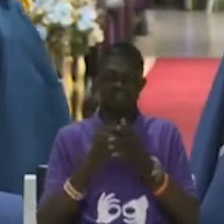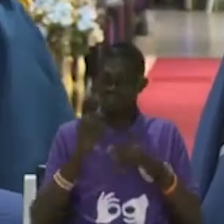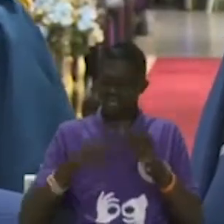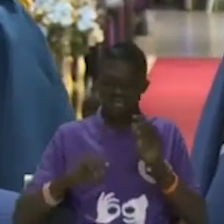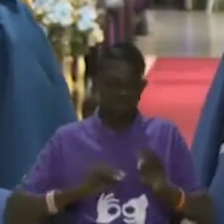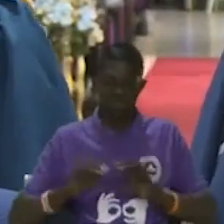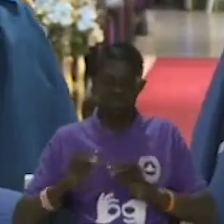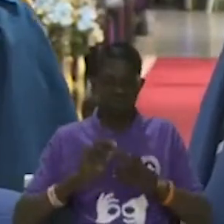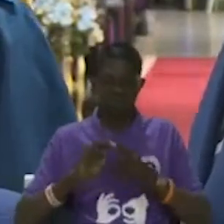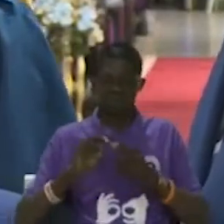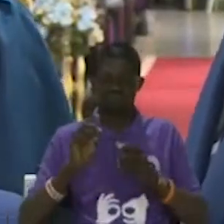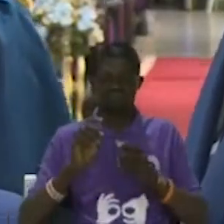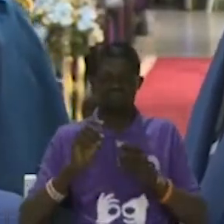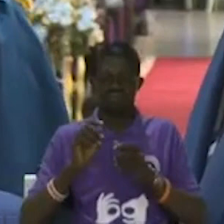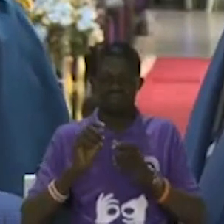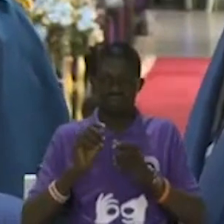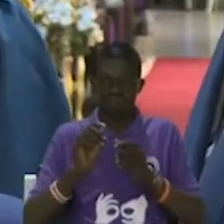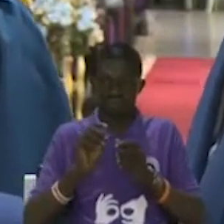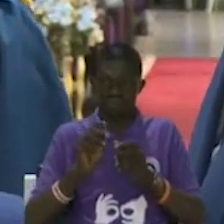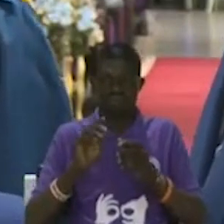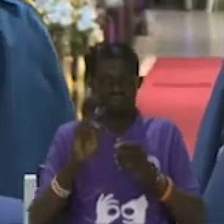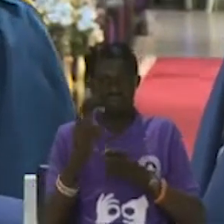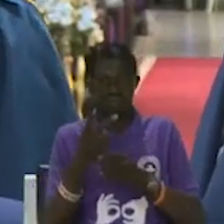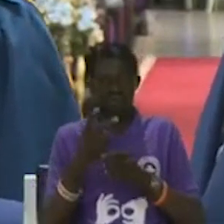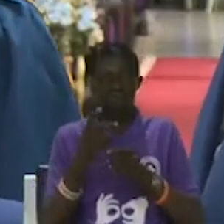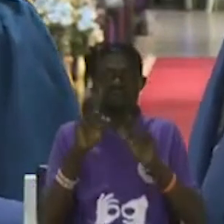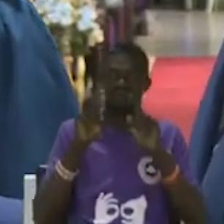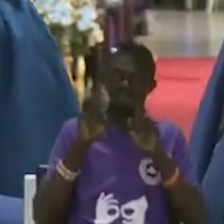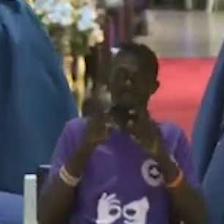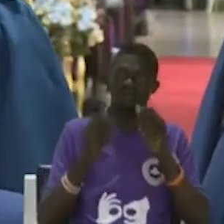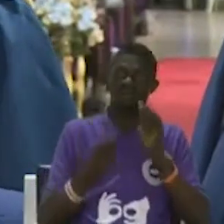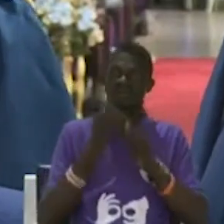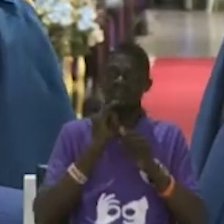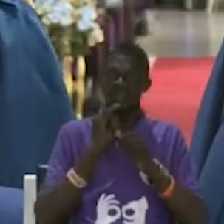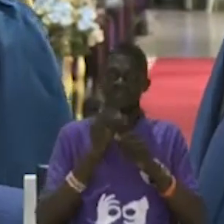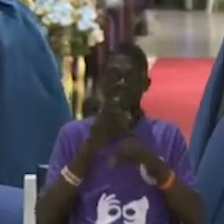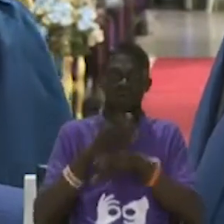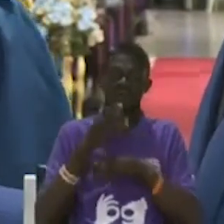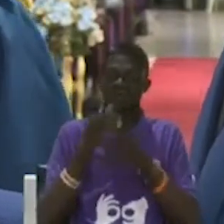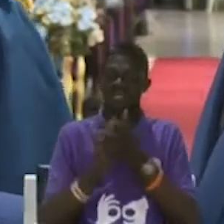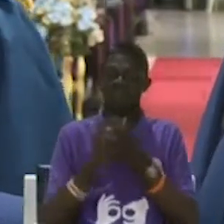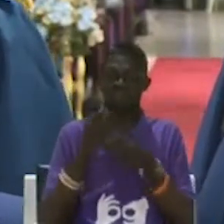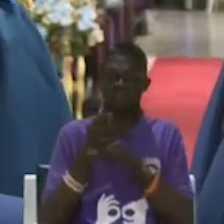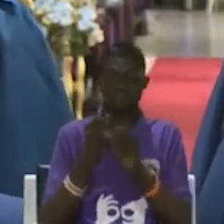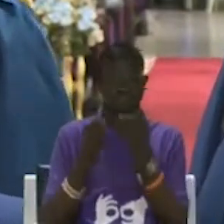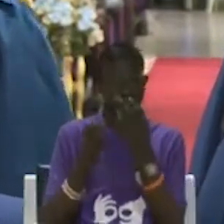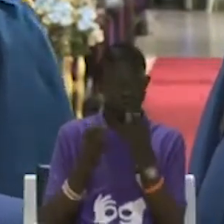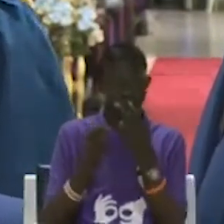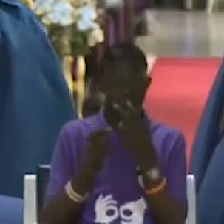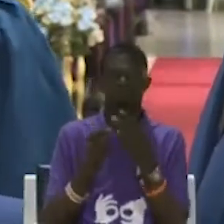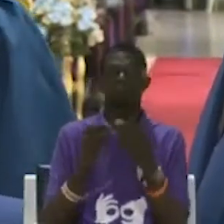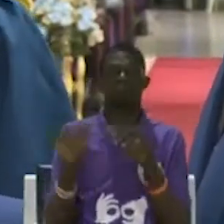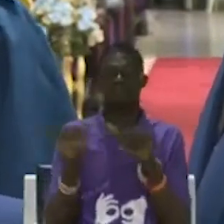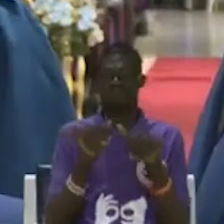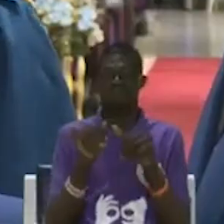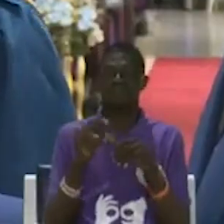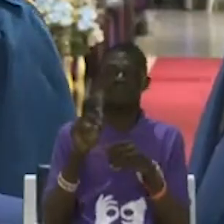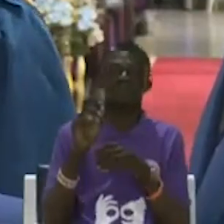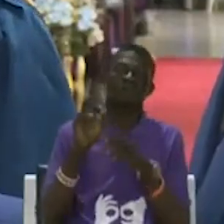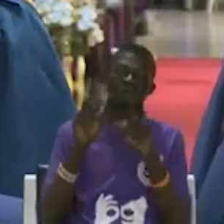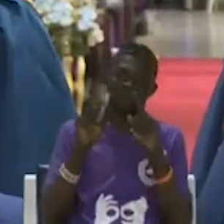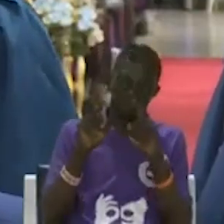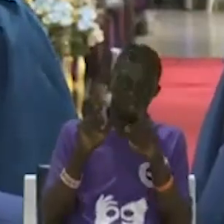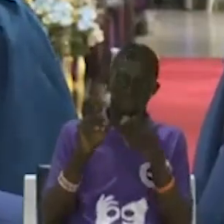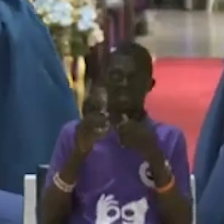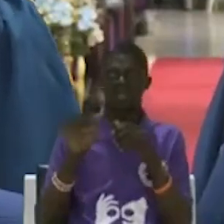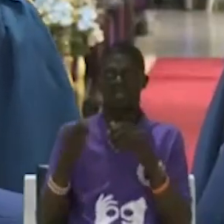all. I had the second line, which is the six courses, that's making 12. It was the same thing after an MRI. I had another